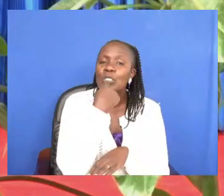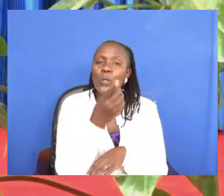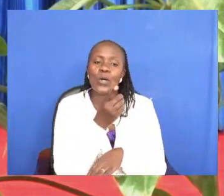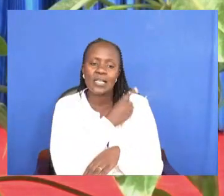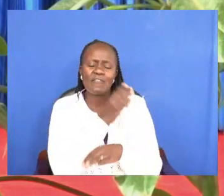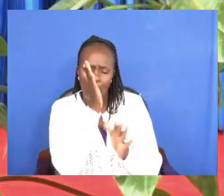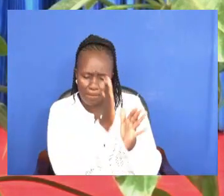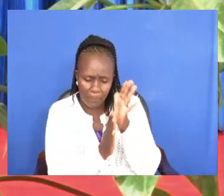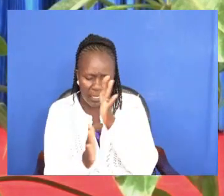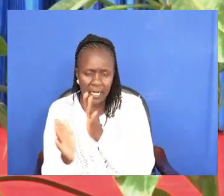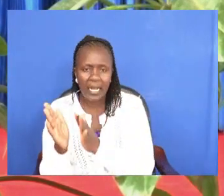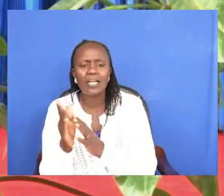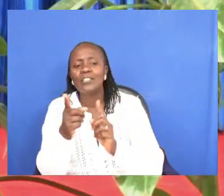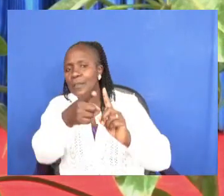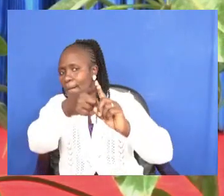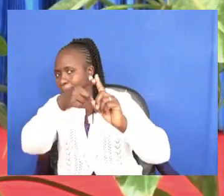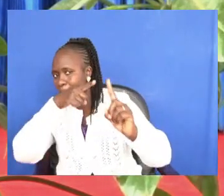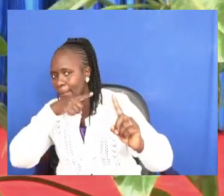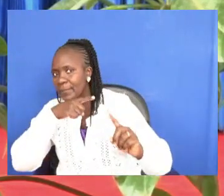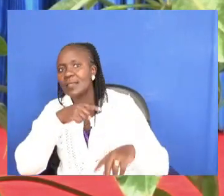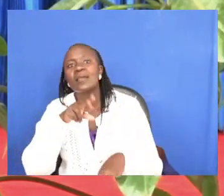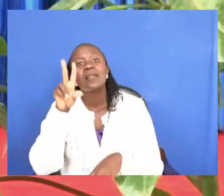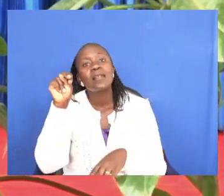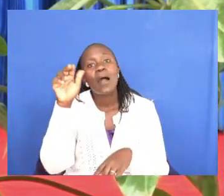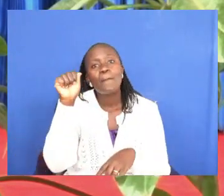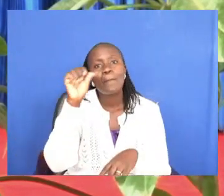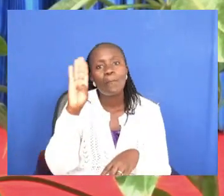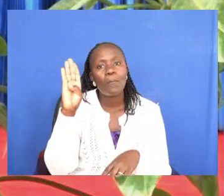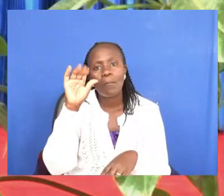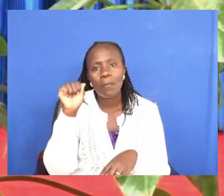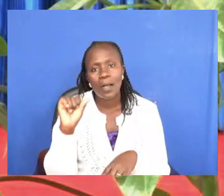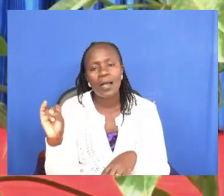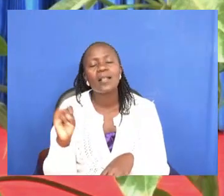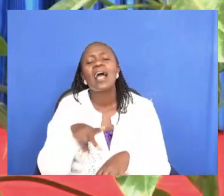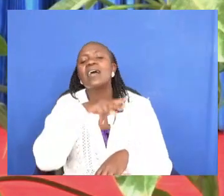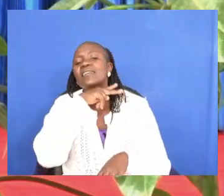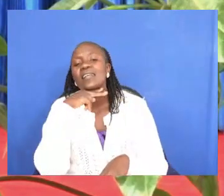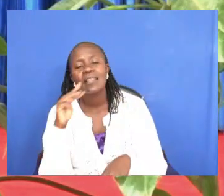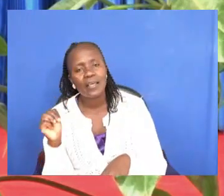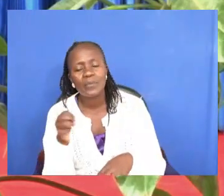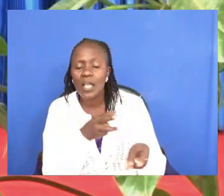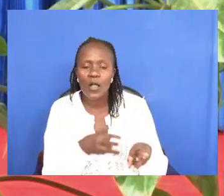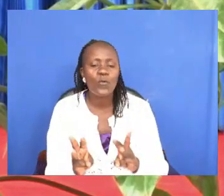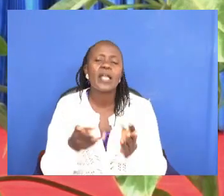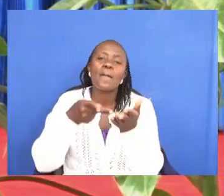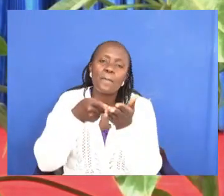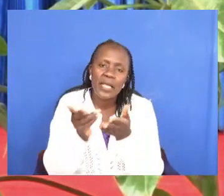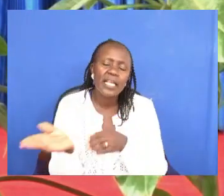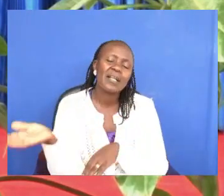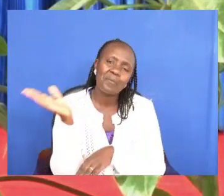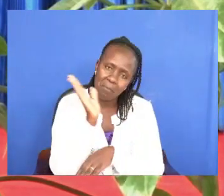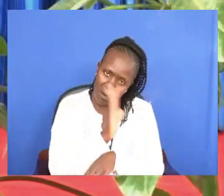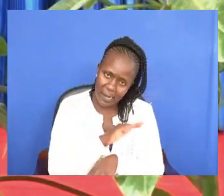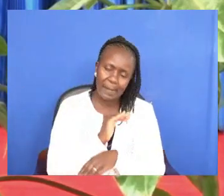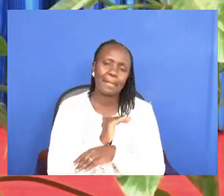David planned to attack Nabal and his men and even kill them as a way of paying